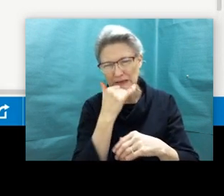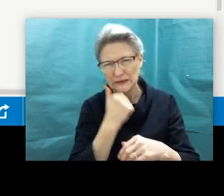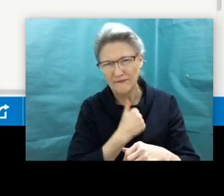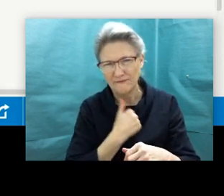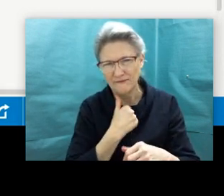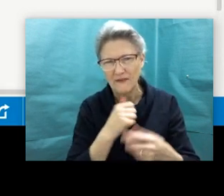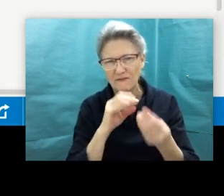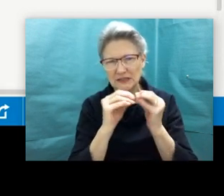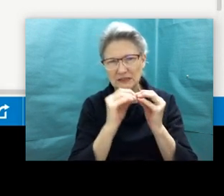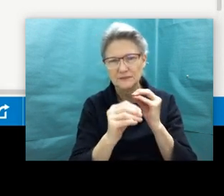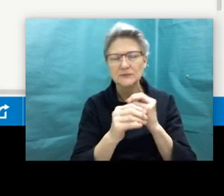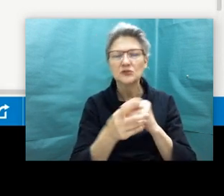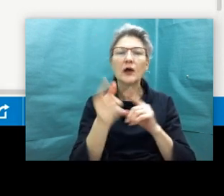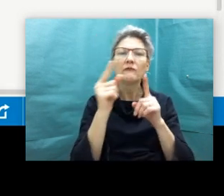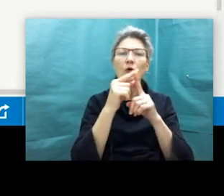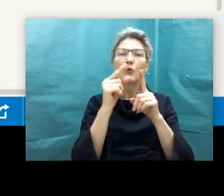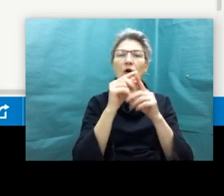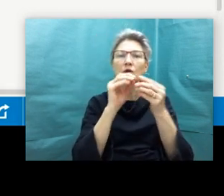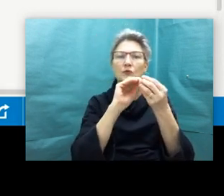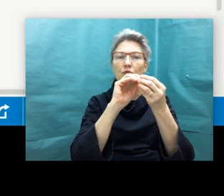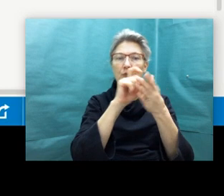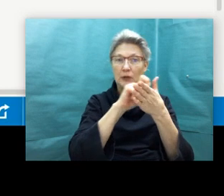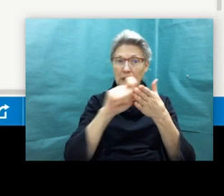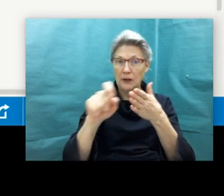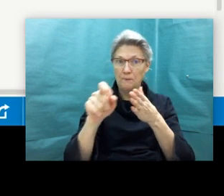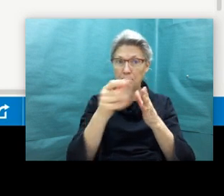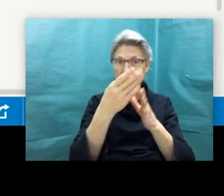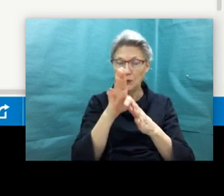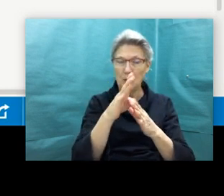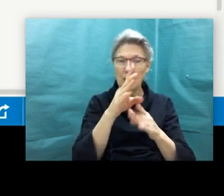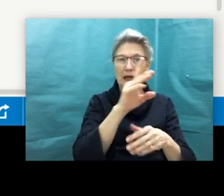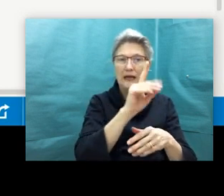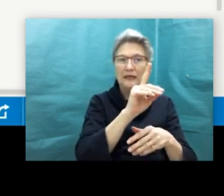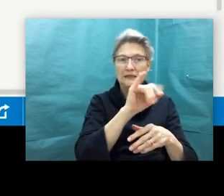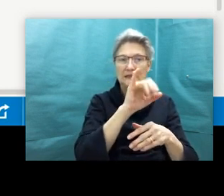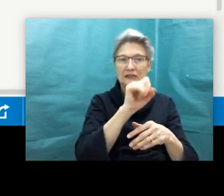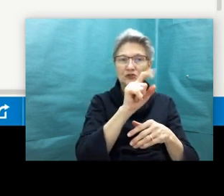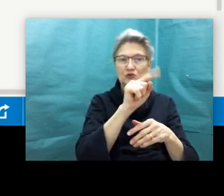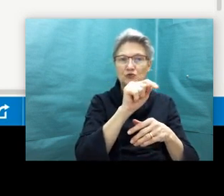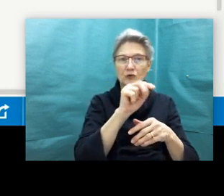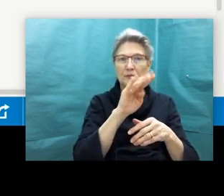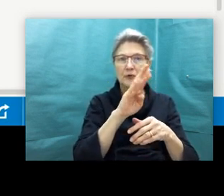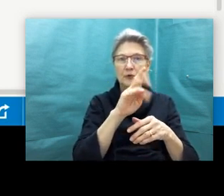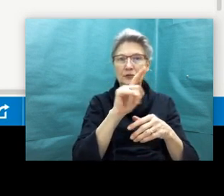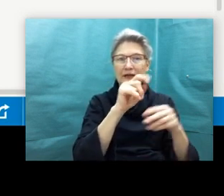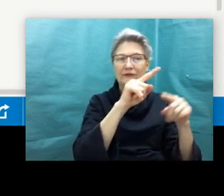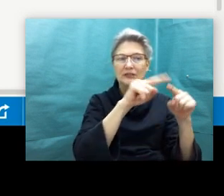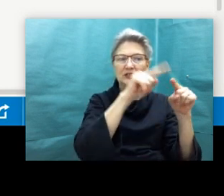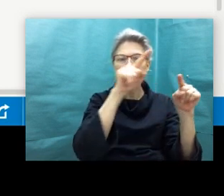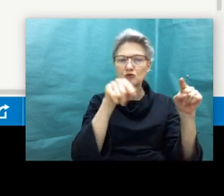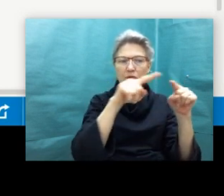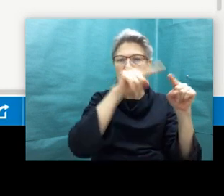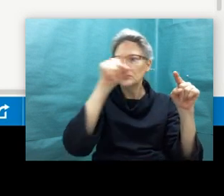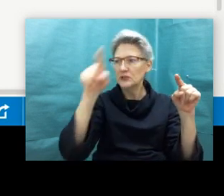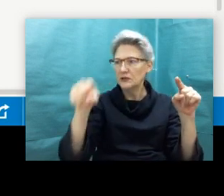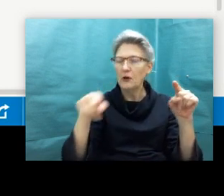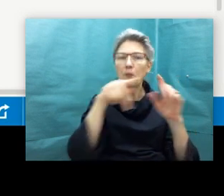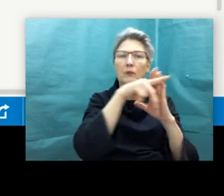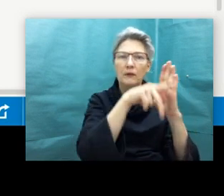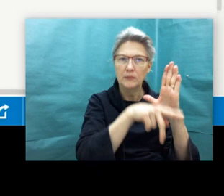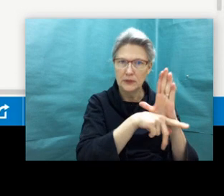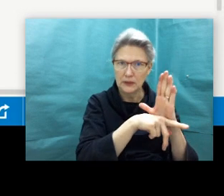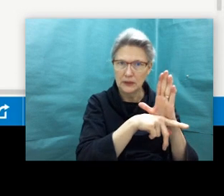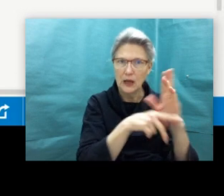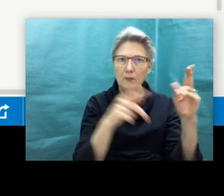I have a word written in blue. It says distributive. That's one of those strategies we've been using to multiply a whole number by a mixed